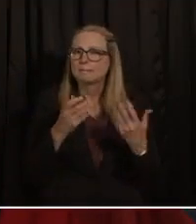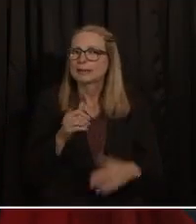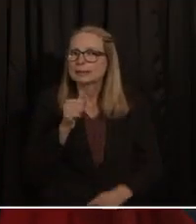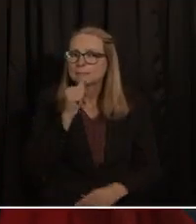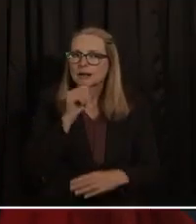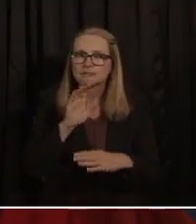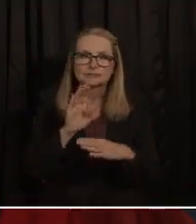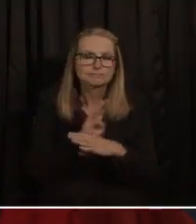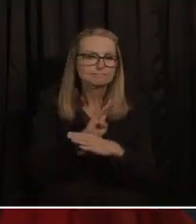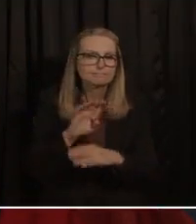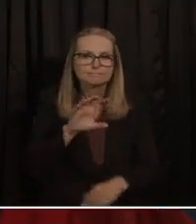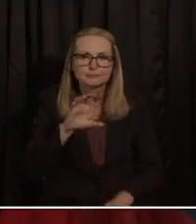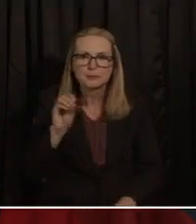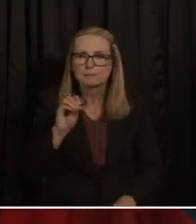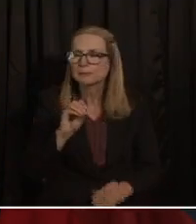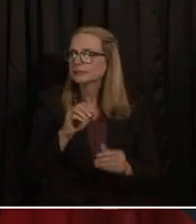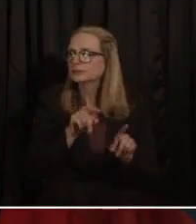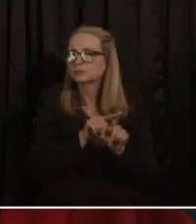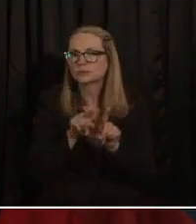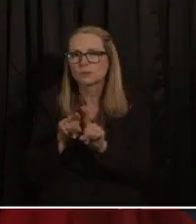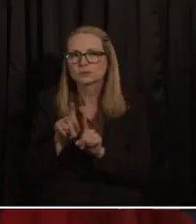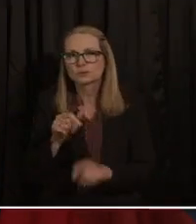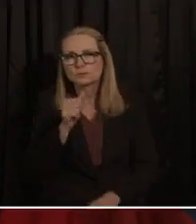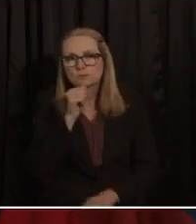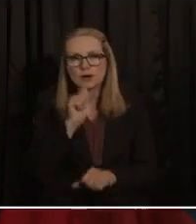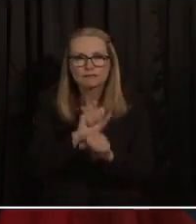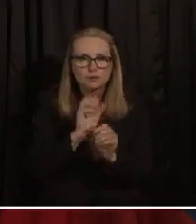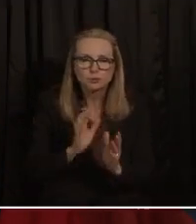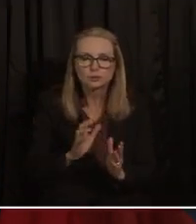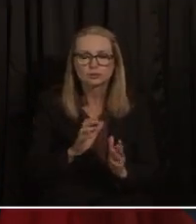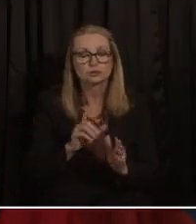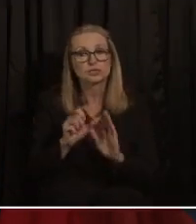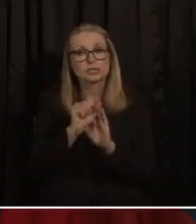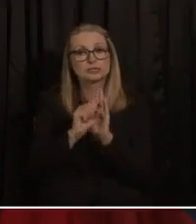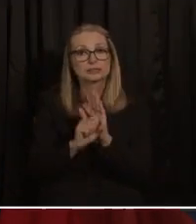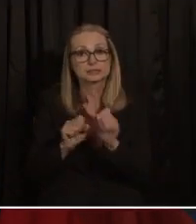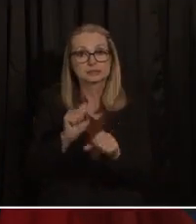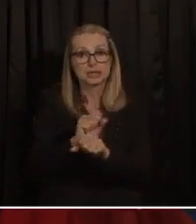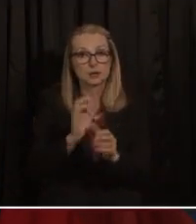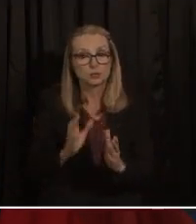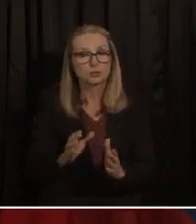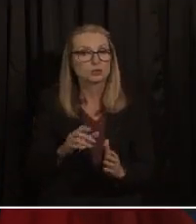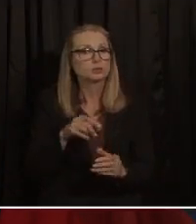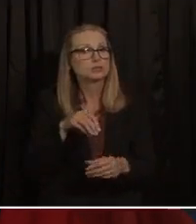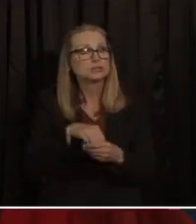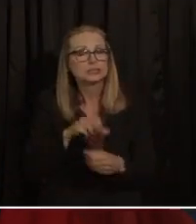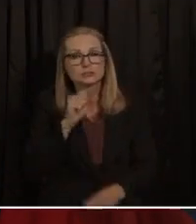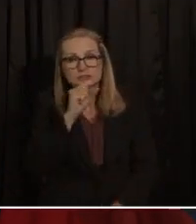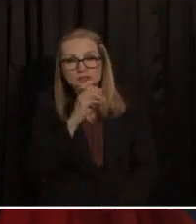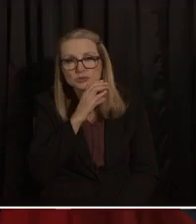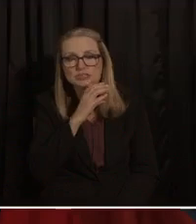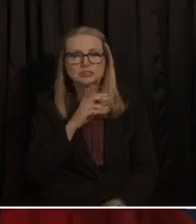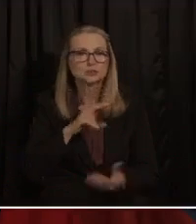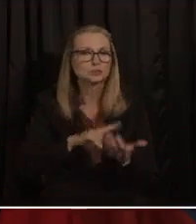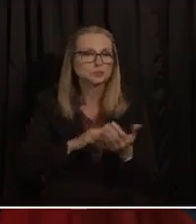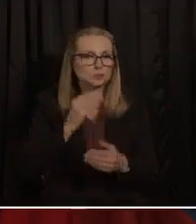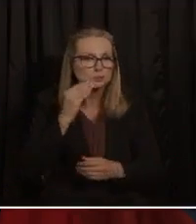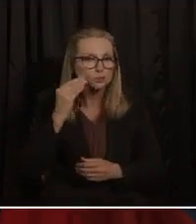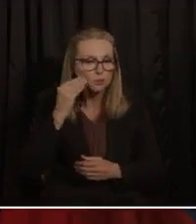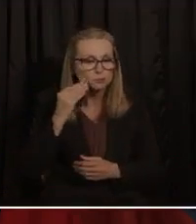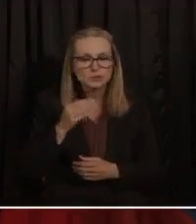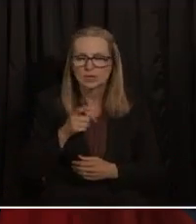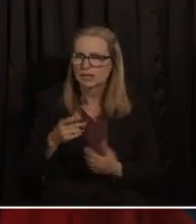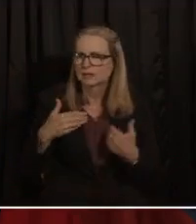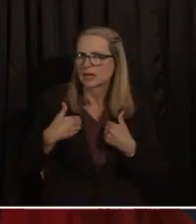federal workers, some of the state workers that work in long-term care facilities have